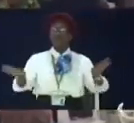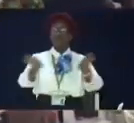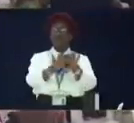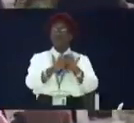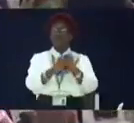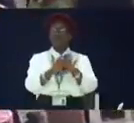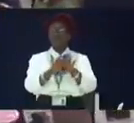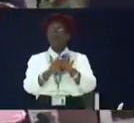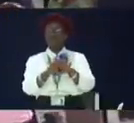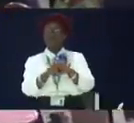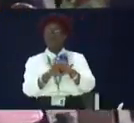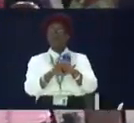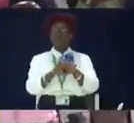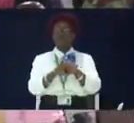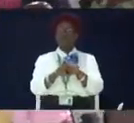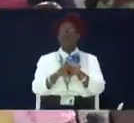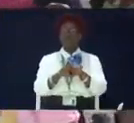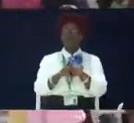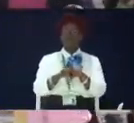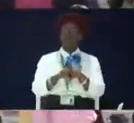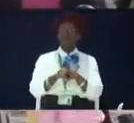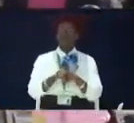close. And